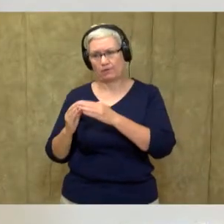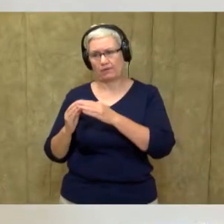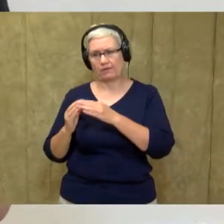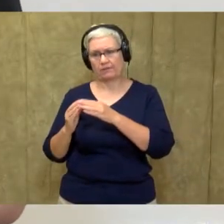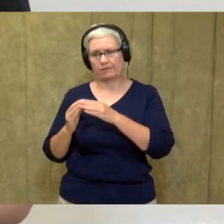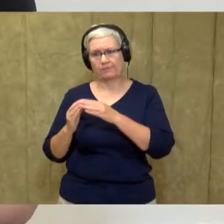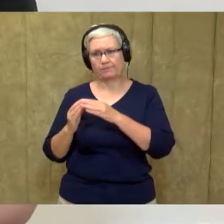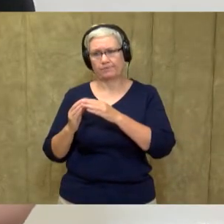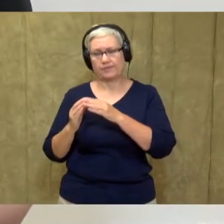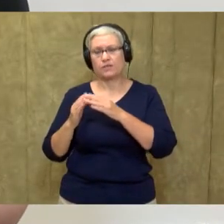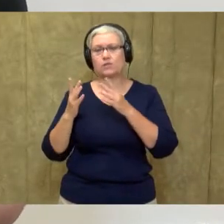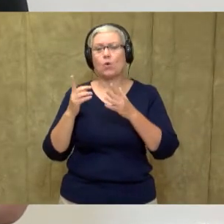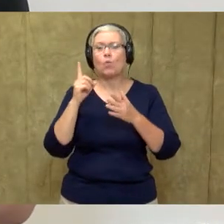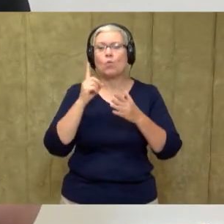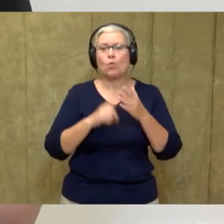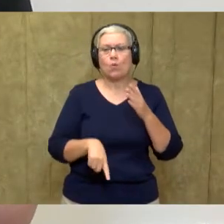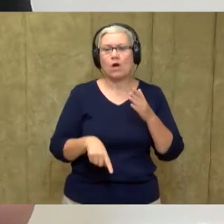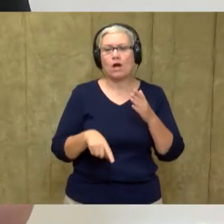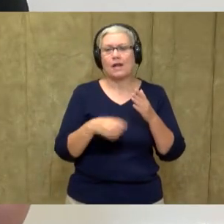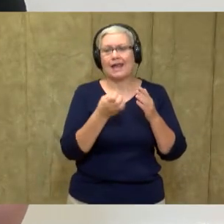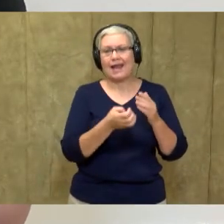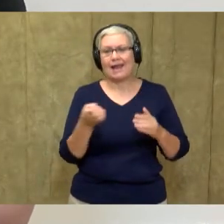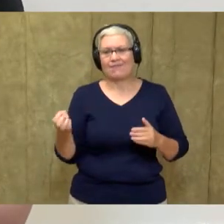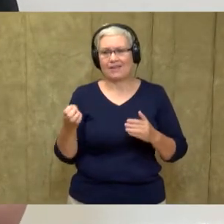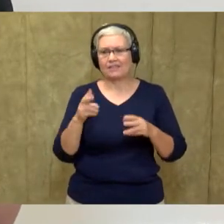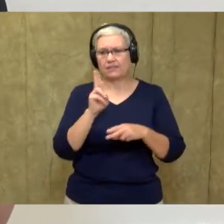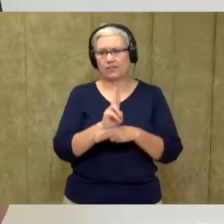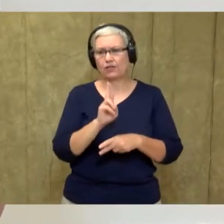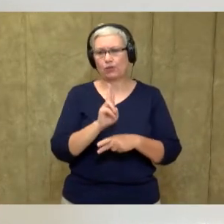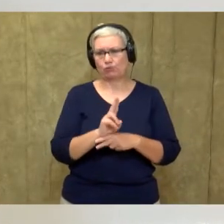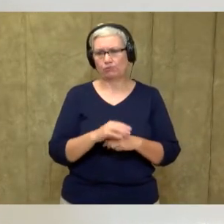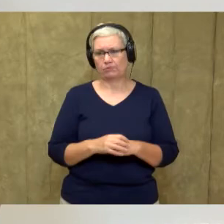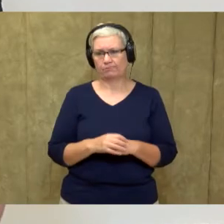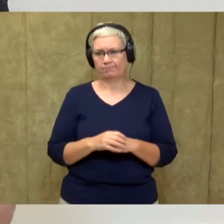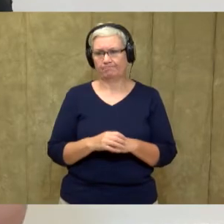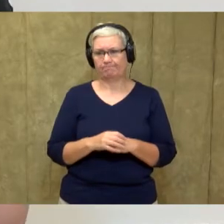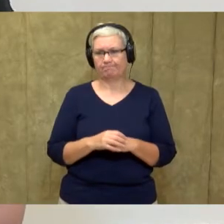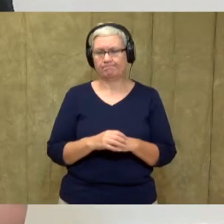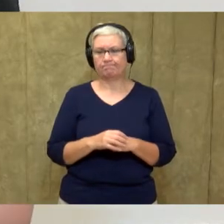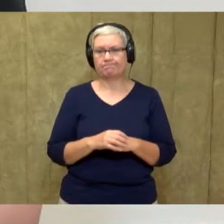justify his claim? Look at the evidence that he's giving us.